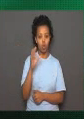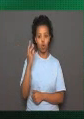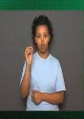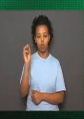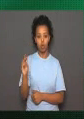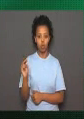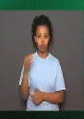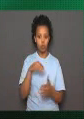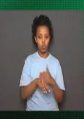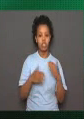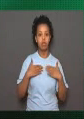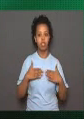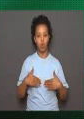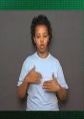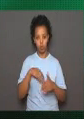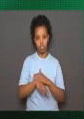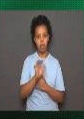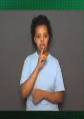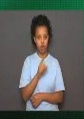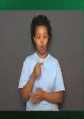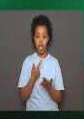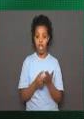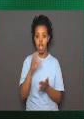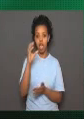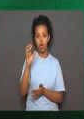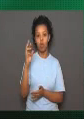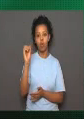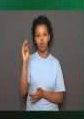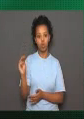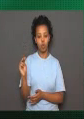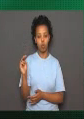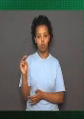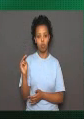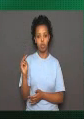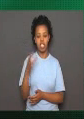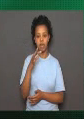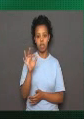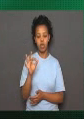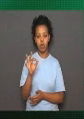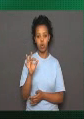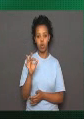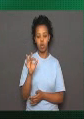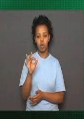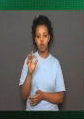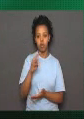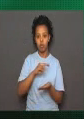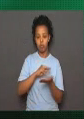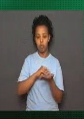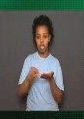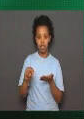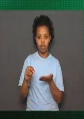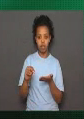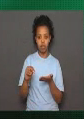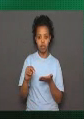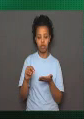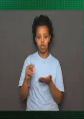body. This chromosome spans about 90 million base pairs